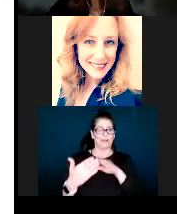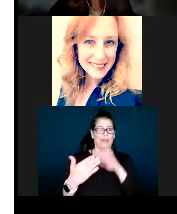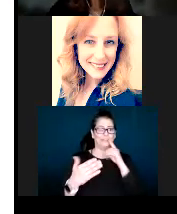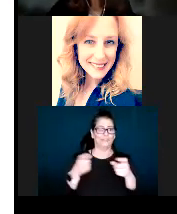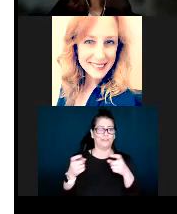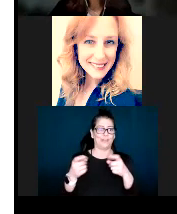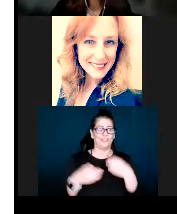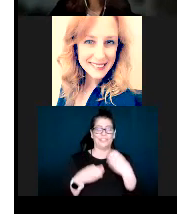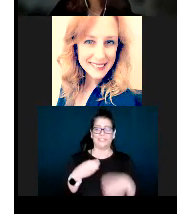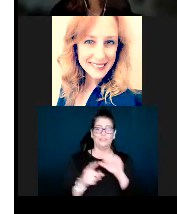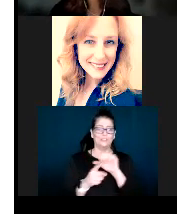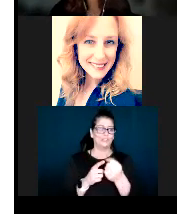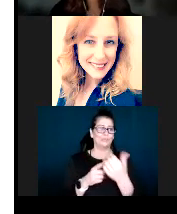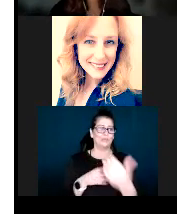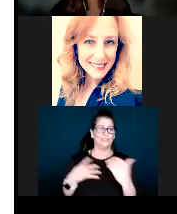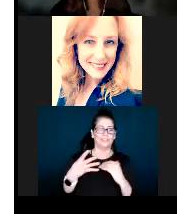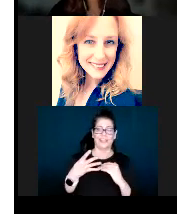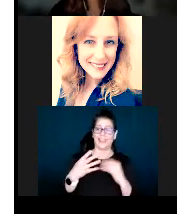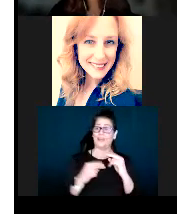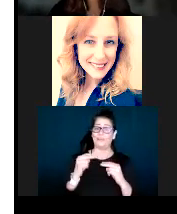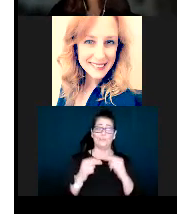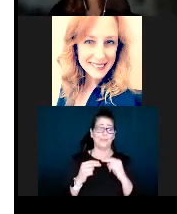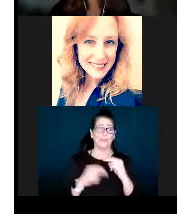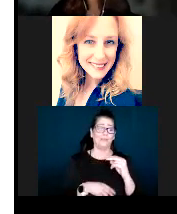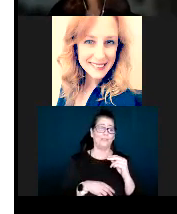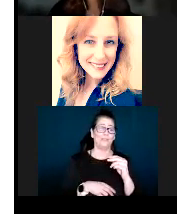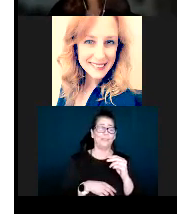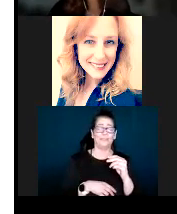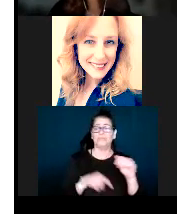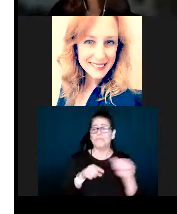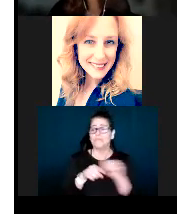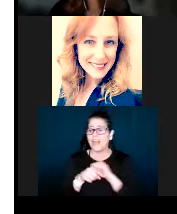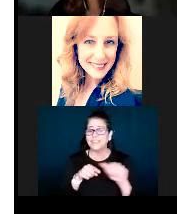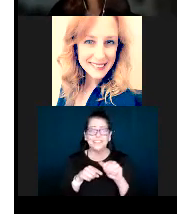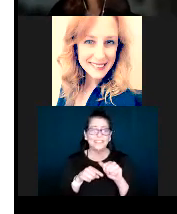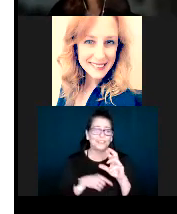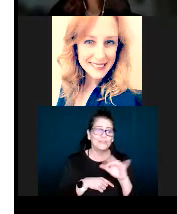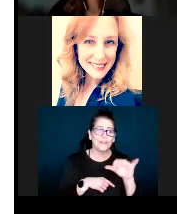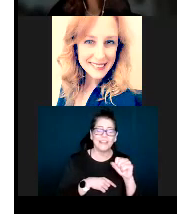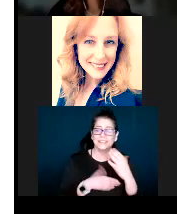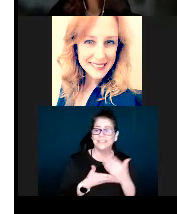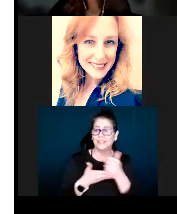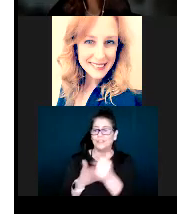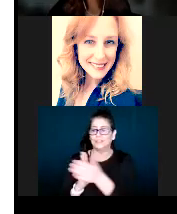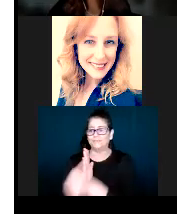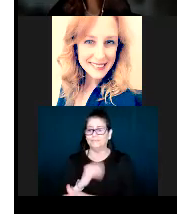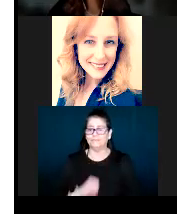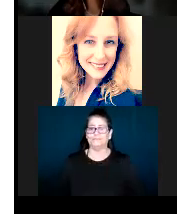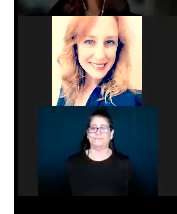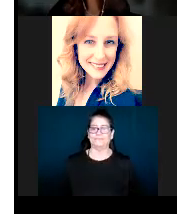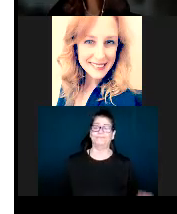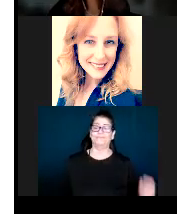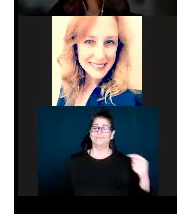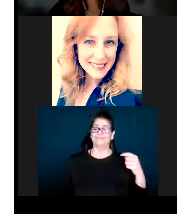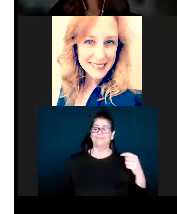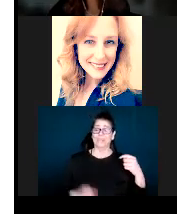together. This training is really heavily presentation for Alyssa and I, but we do invite you to use the